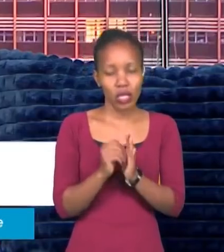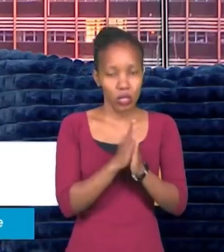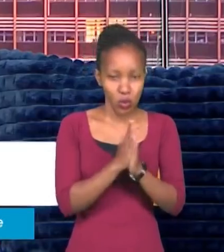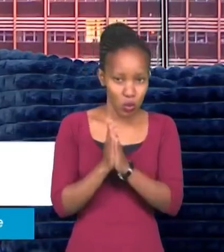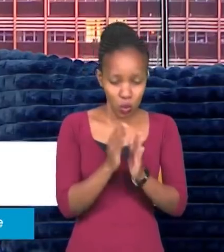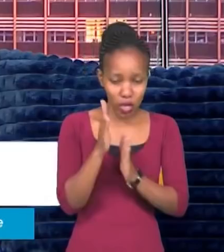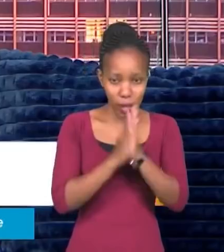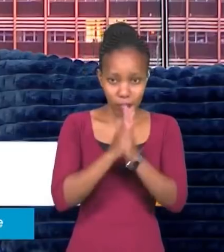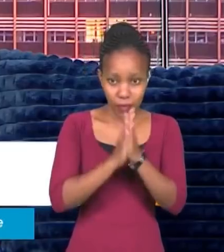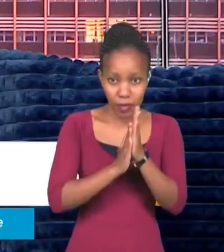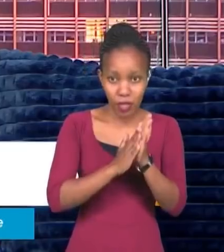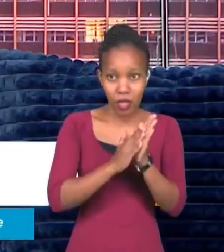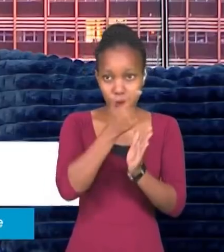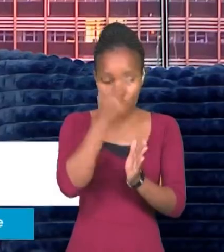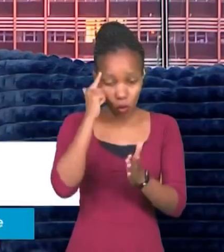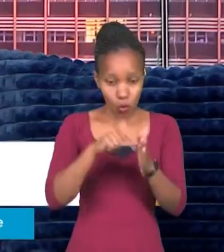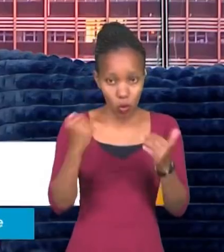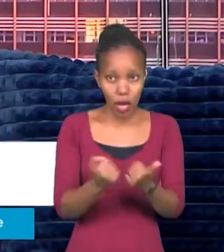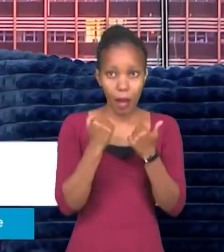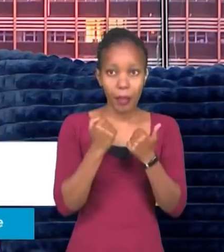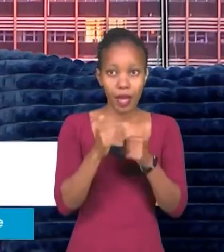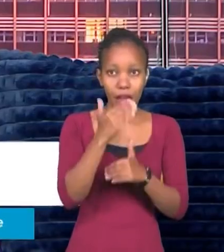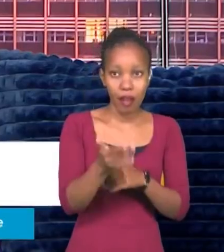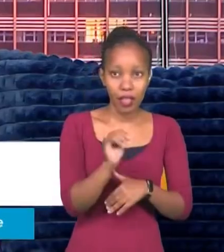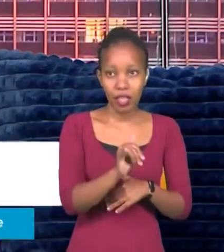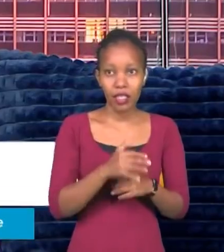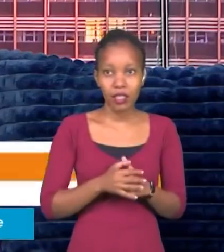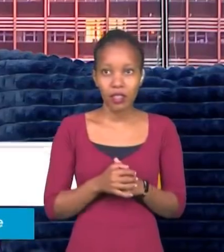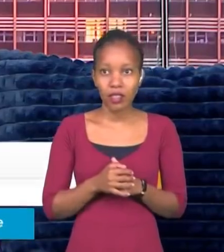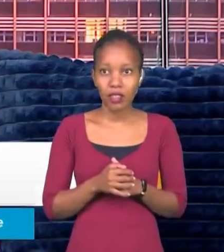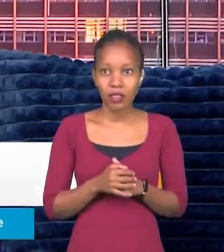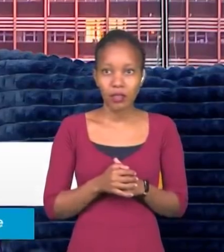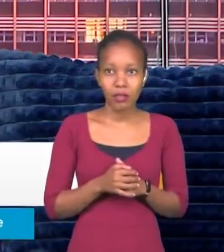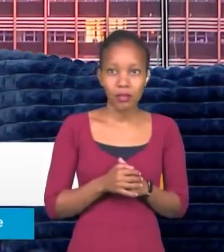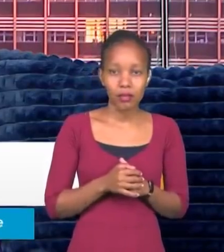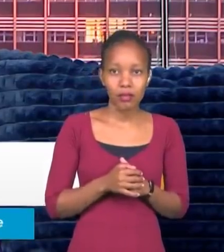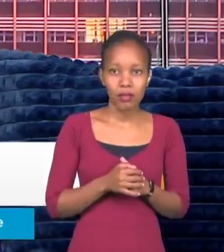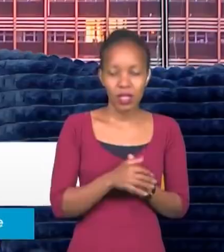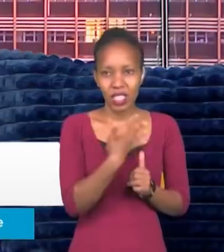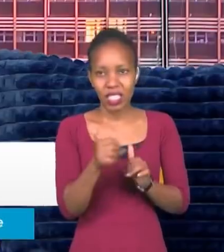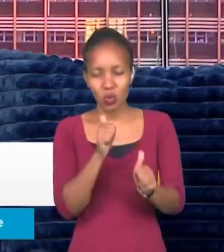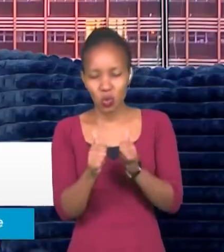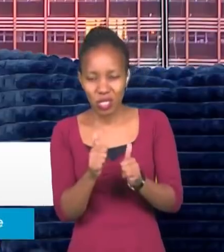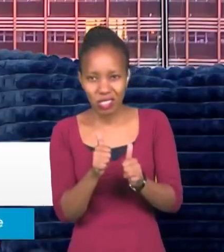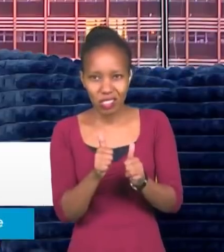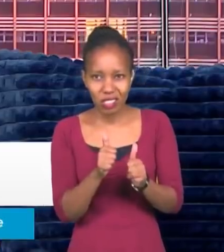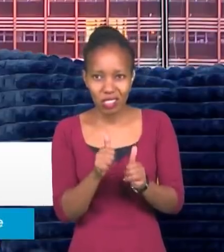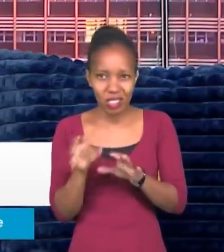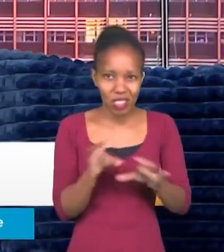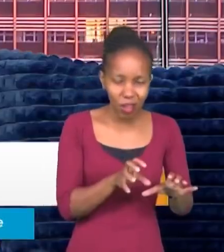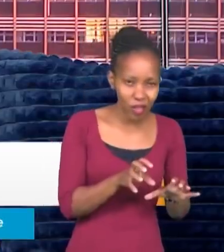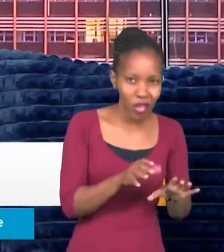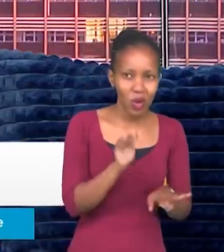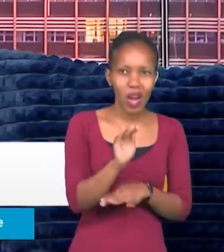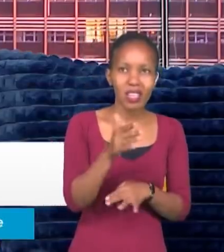Okay. Because what happened after that, you know, were tribulations and stuff that you go through and you ask yourself,